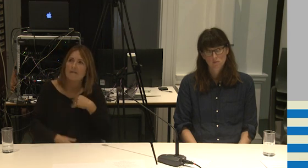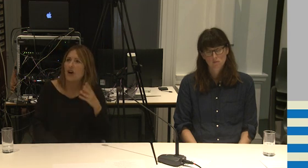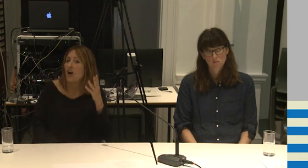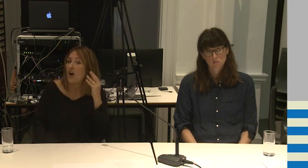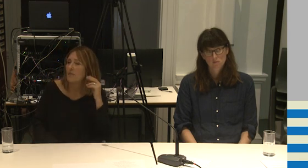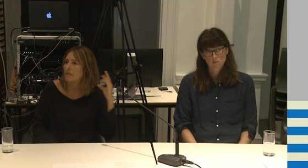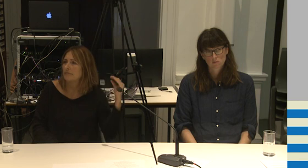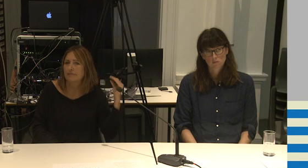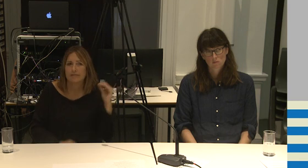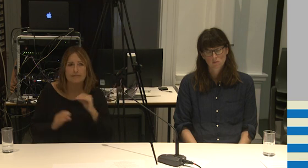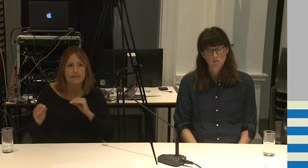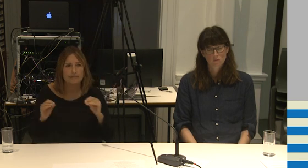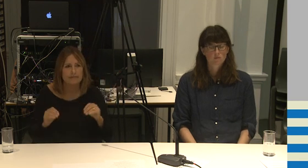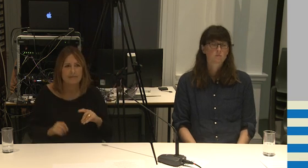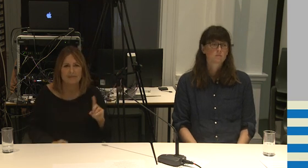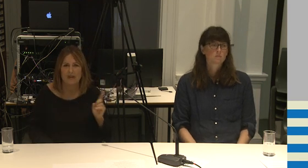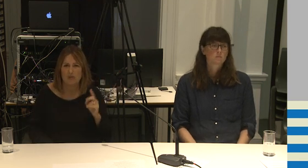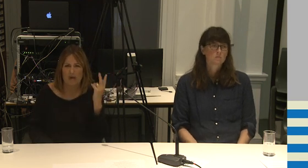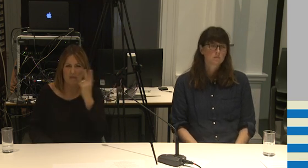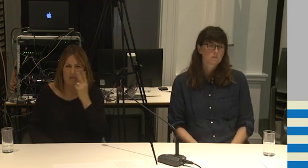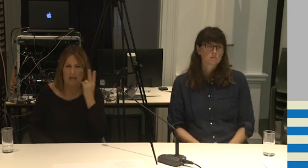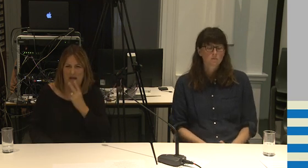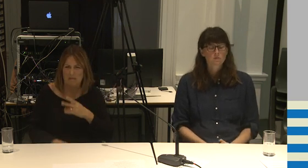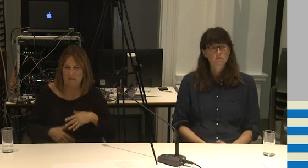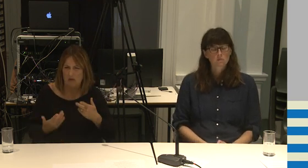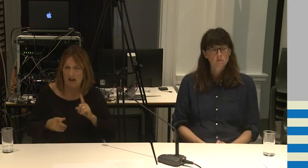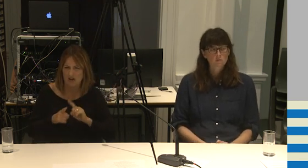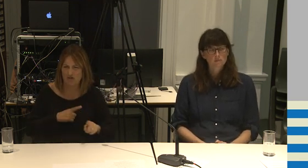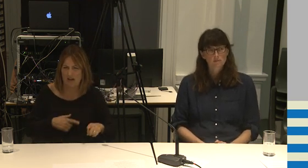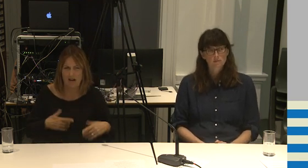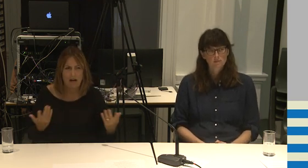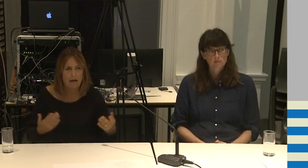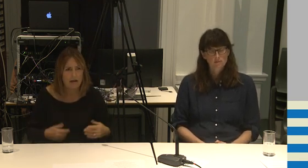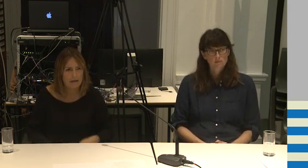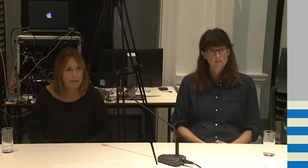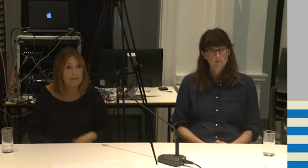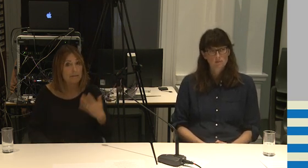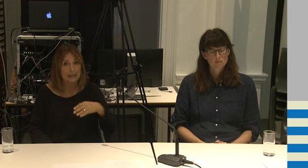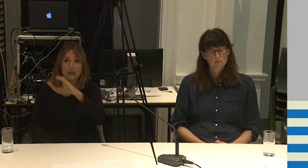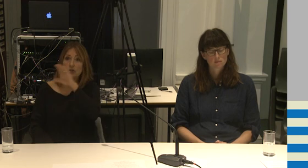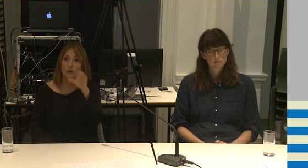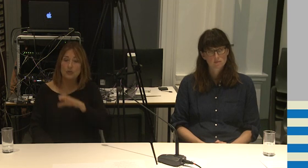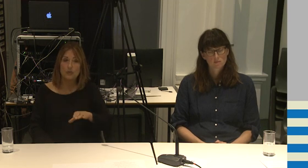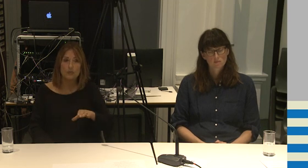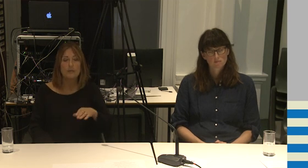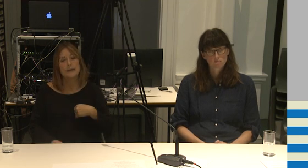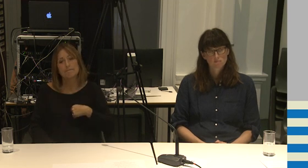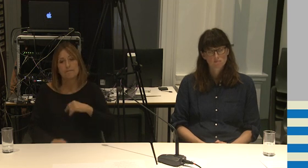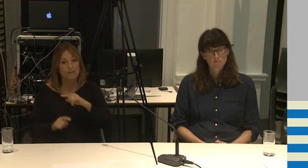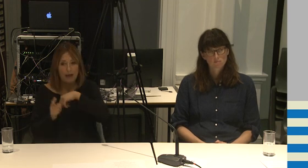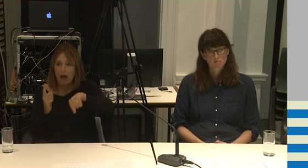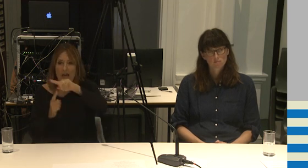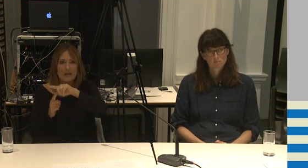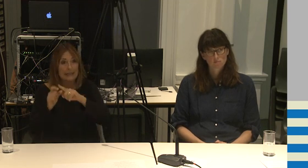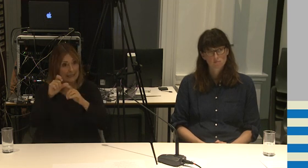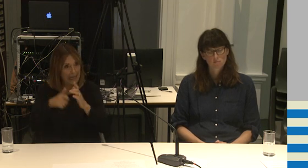things like, why would blind people even try? I mean, I was in a Zoom call once with other